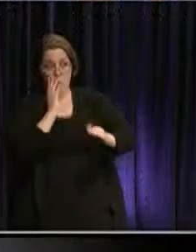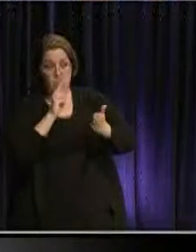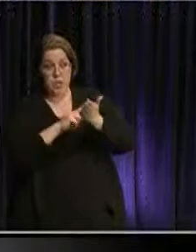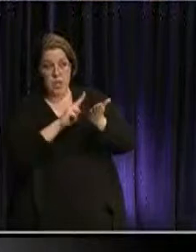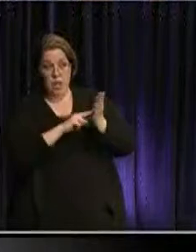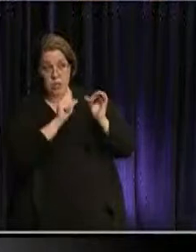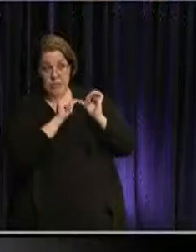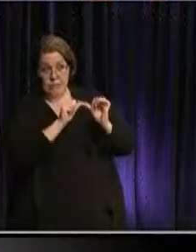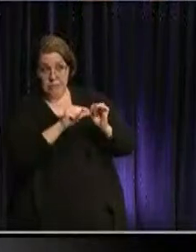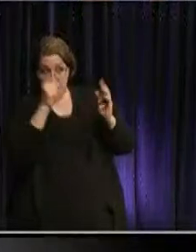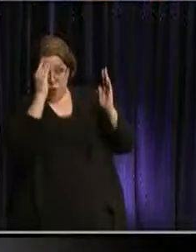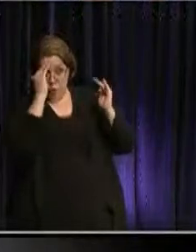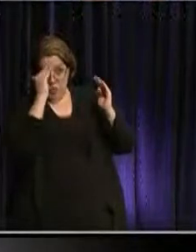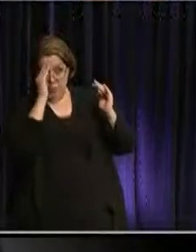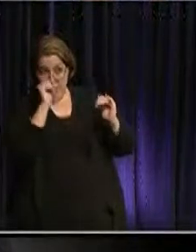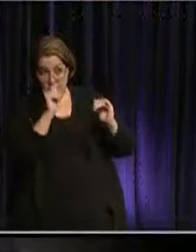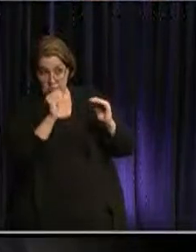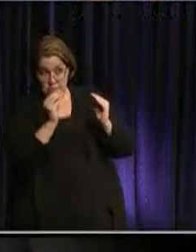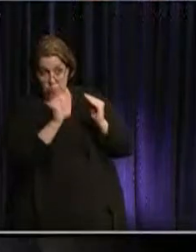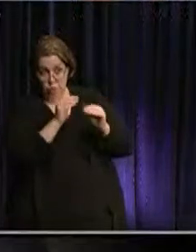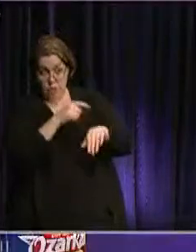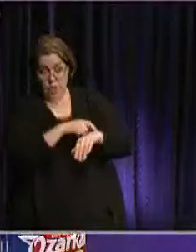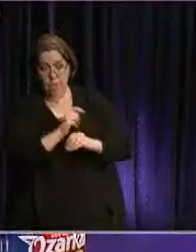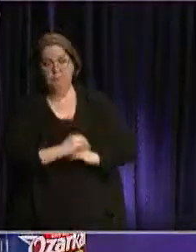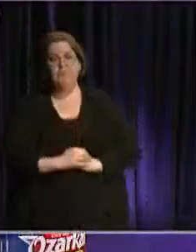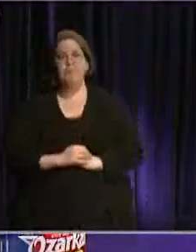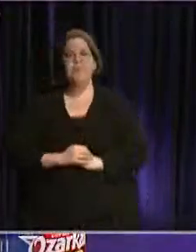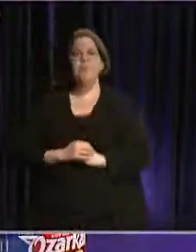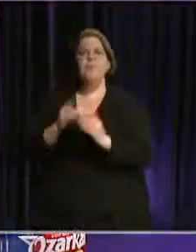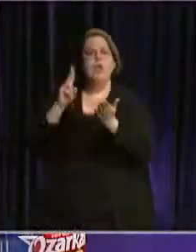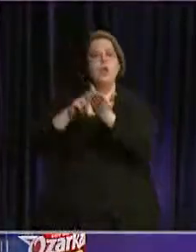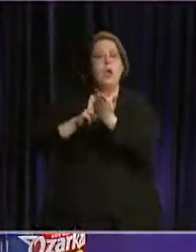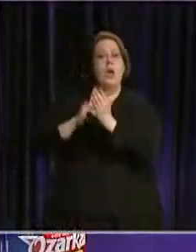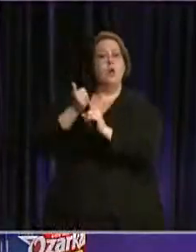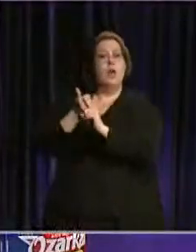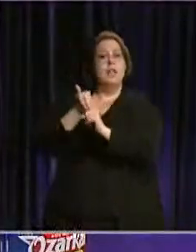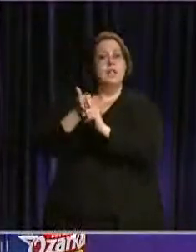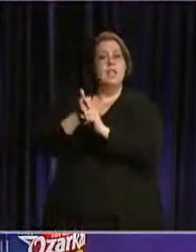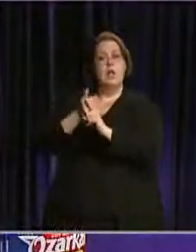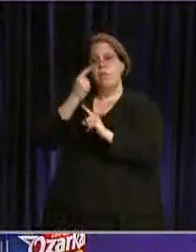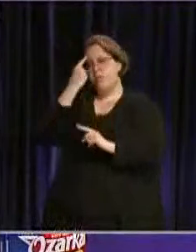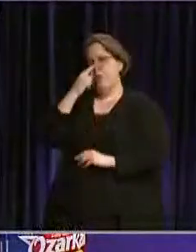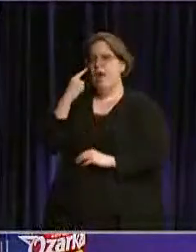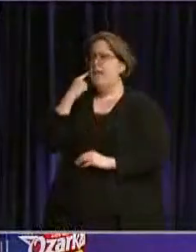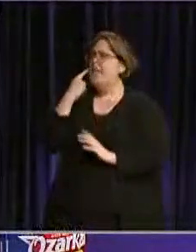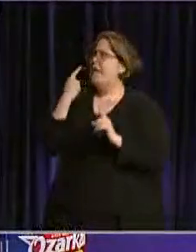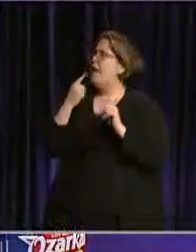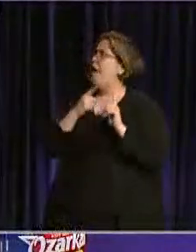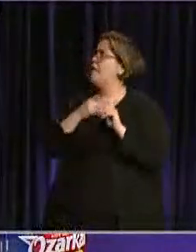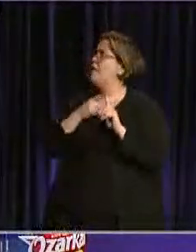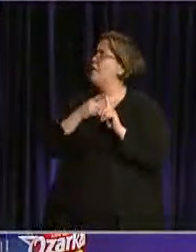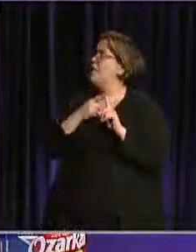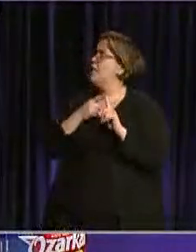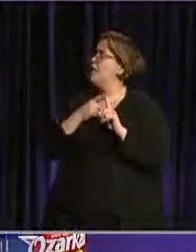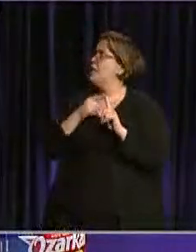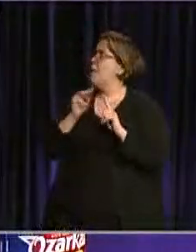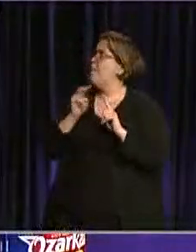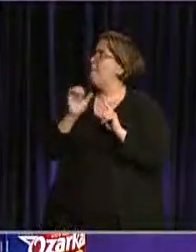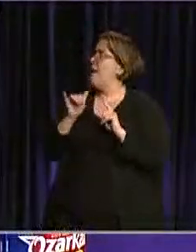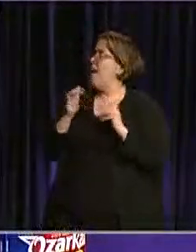last? Do you expect it to be renewed? Well, the contract is for, I think, till the end of